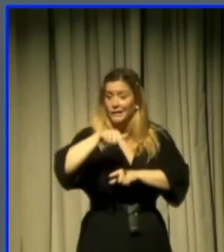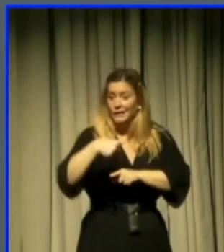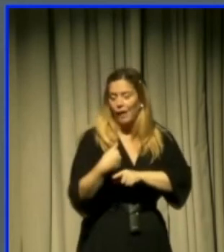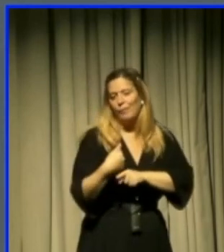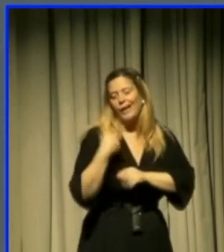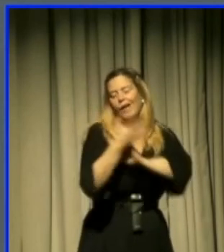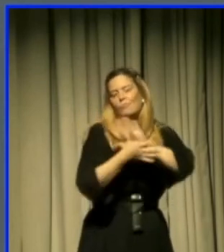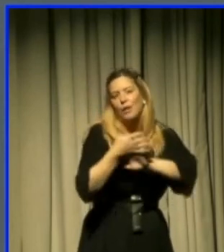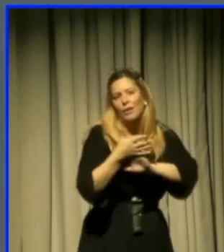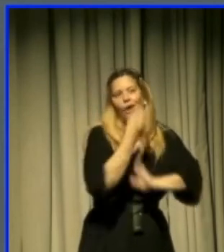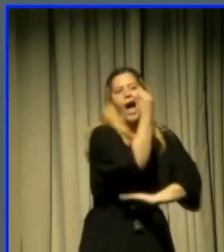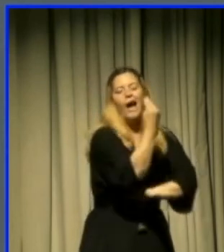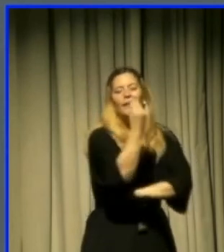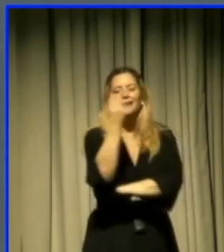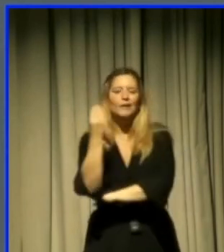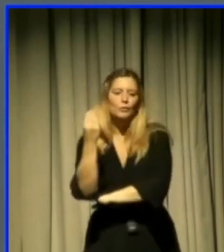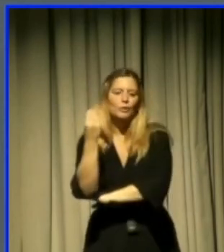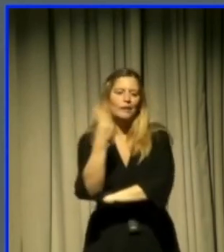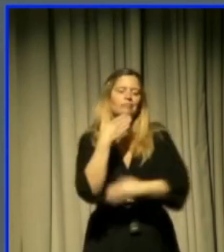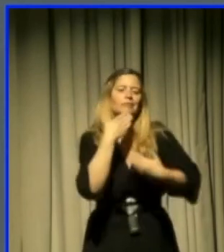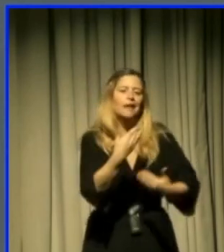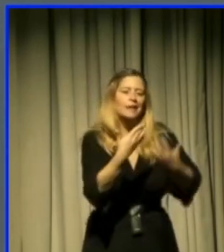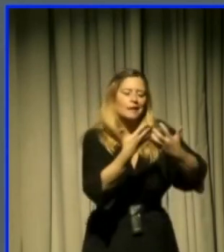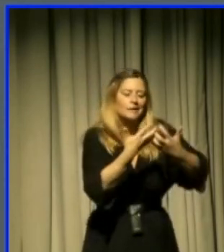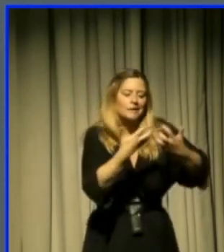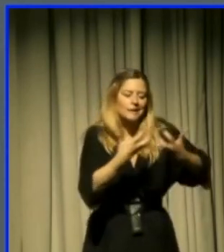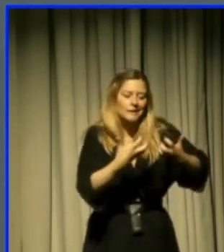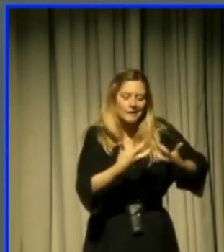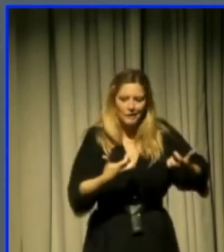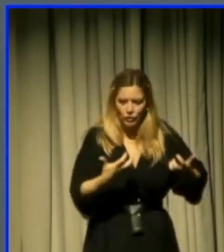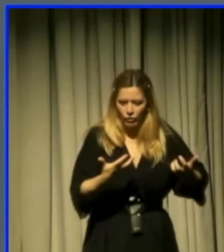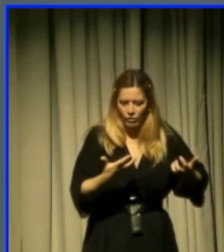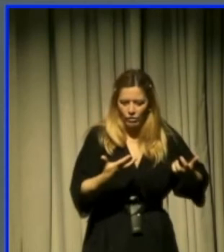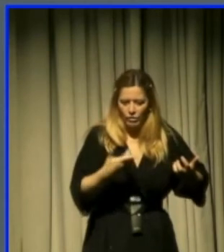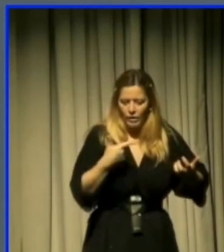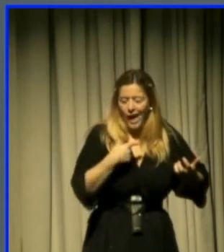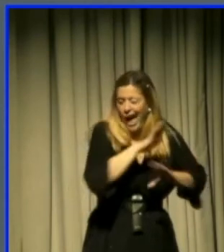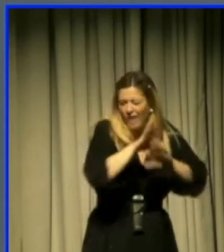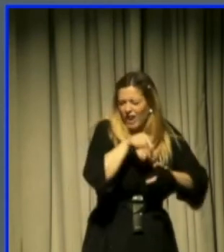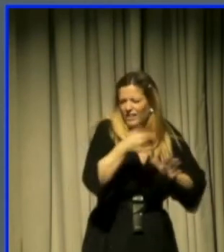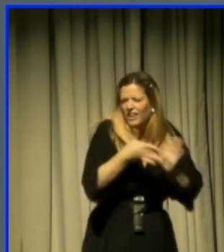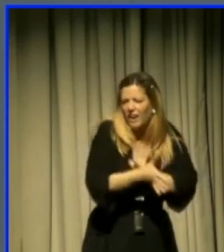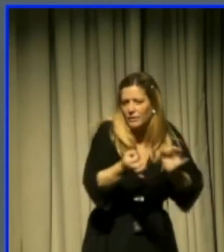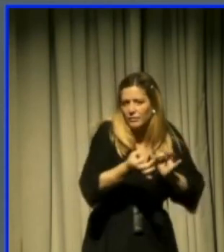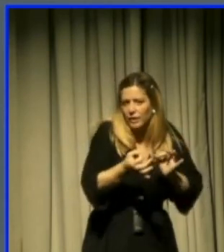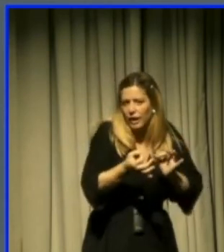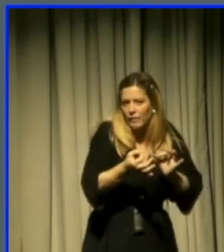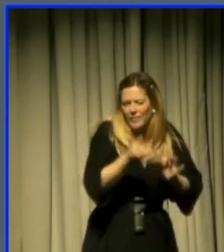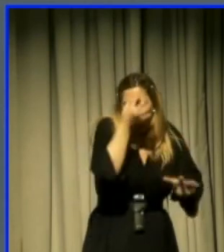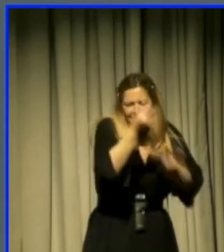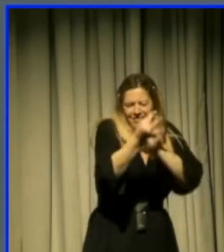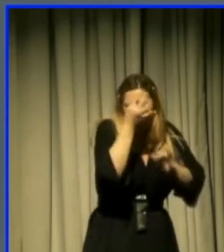feed a huge amount of data to a machine, a neural net, and have it basically